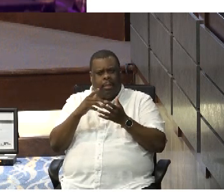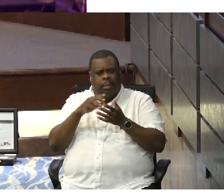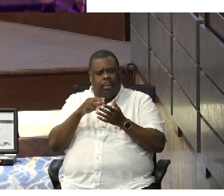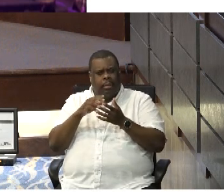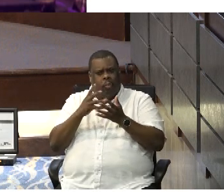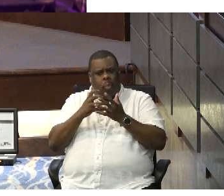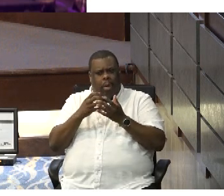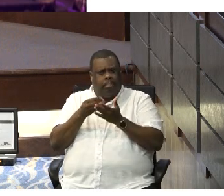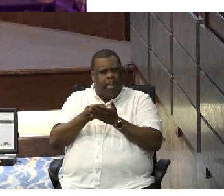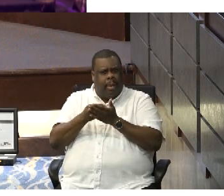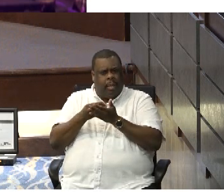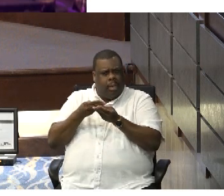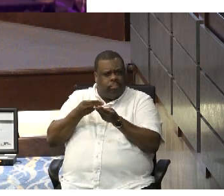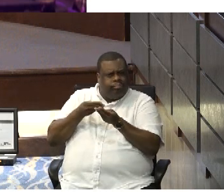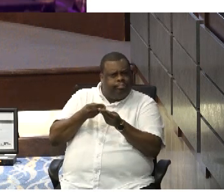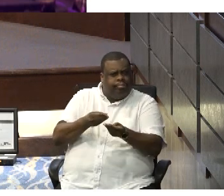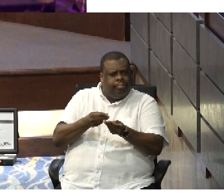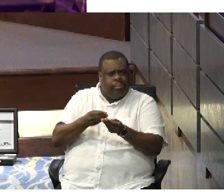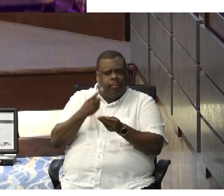arts, and performance,